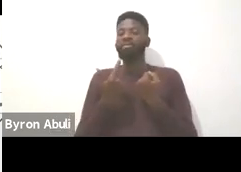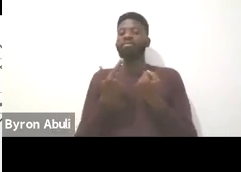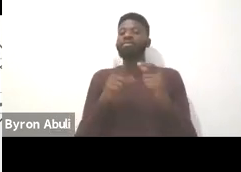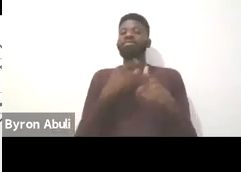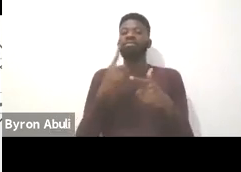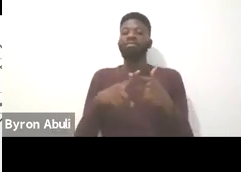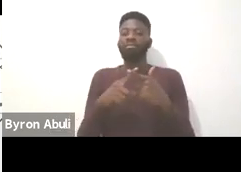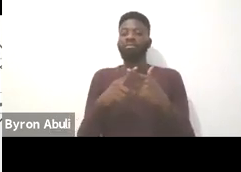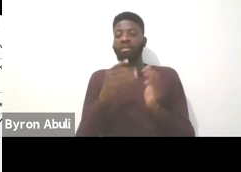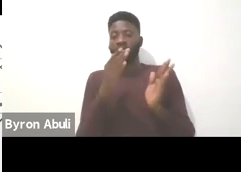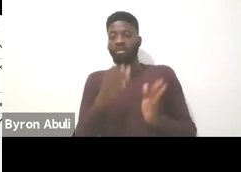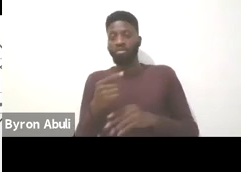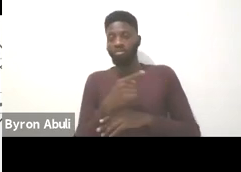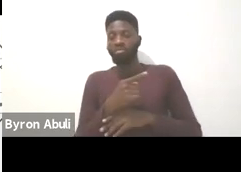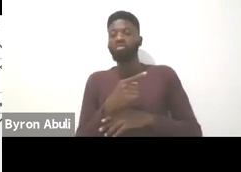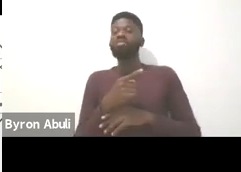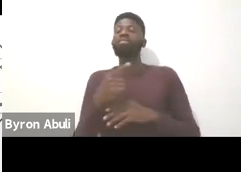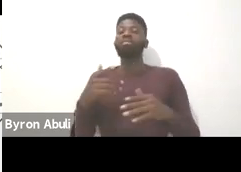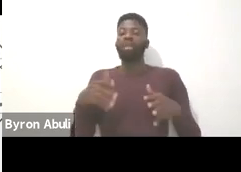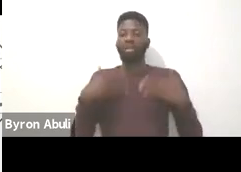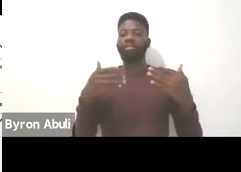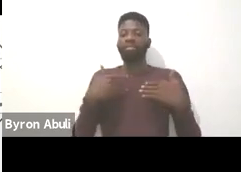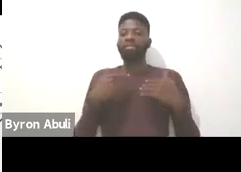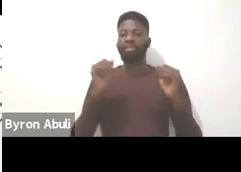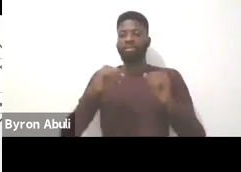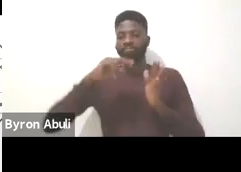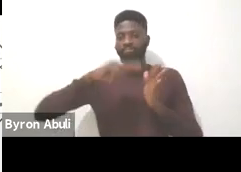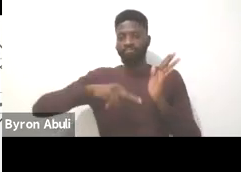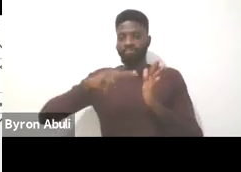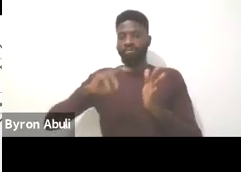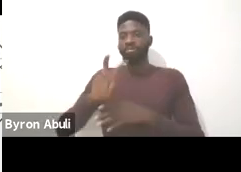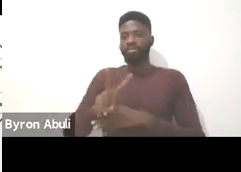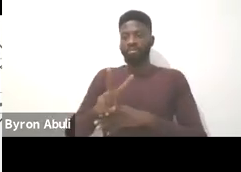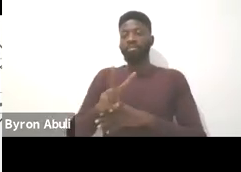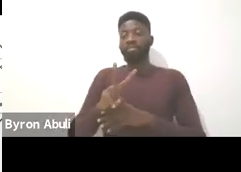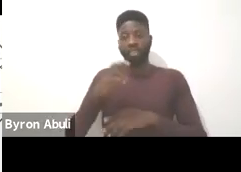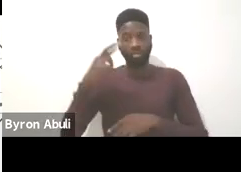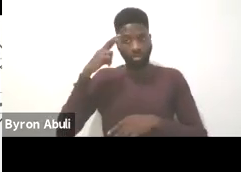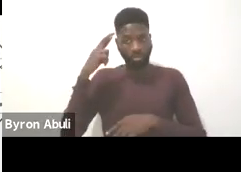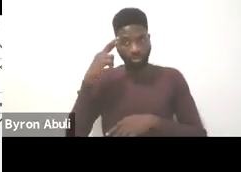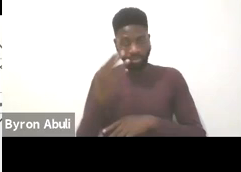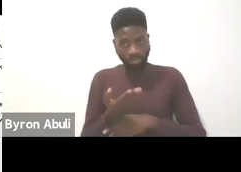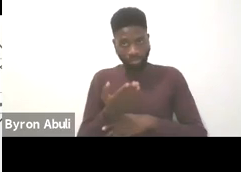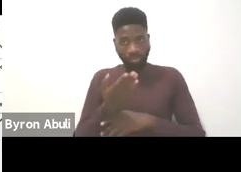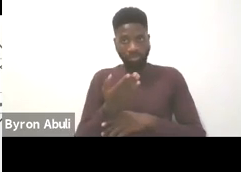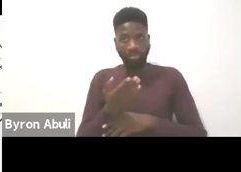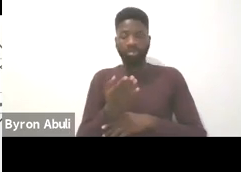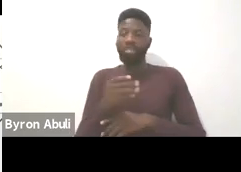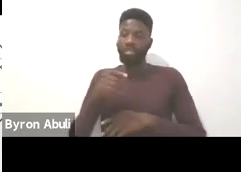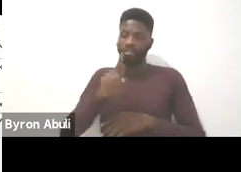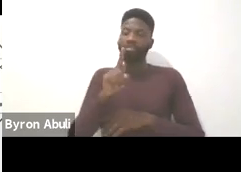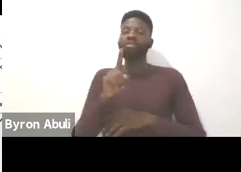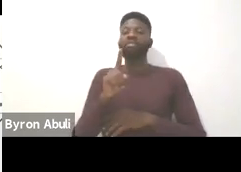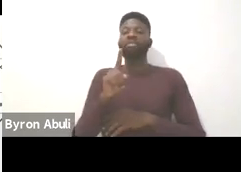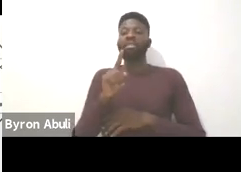this person will be happy looking at it. Yeah. So remember, your personalization,